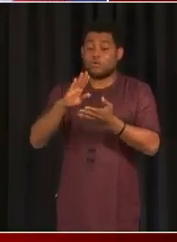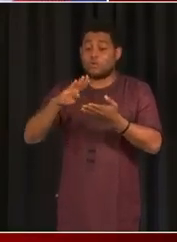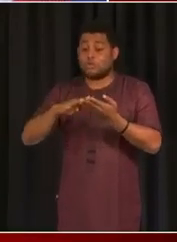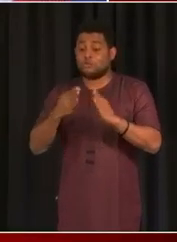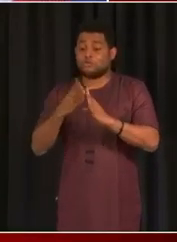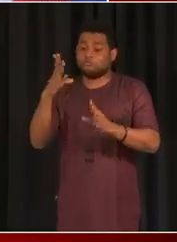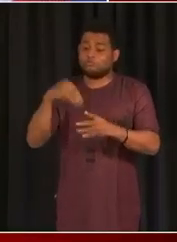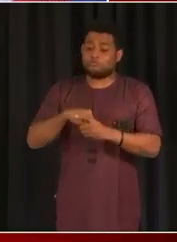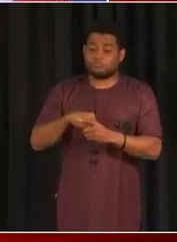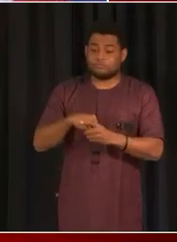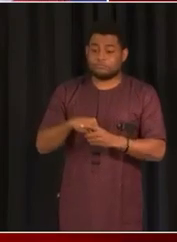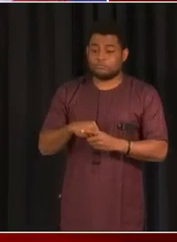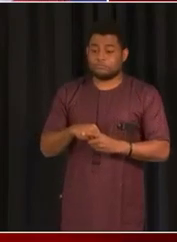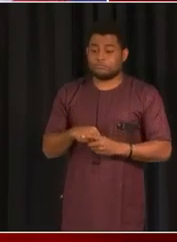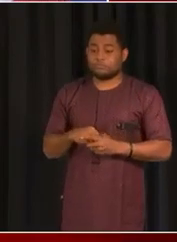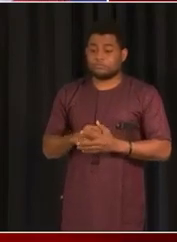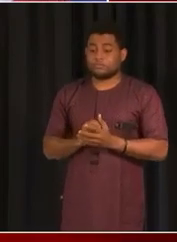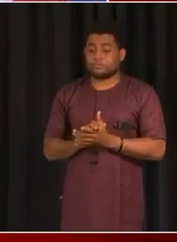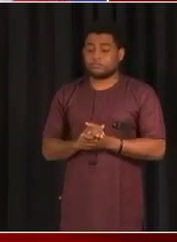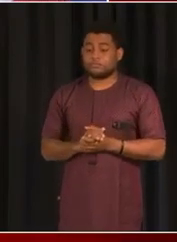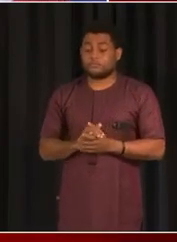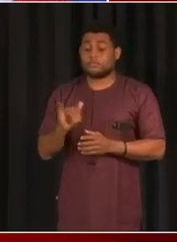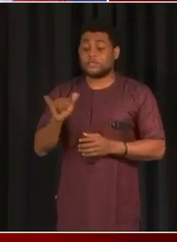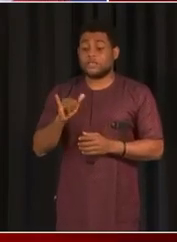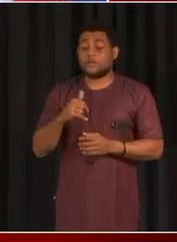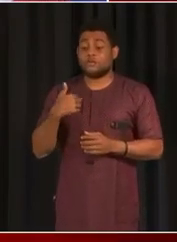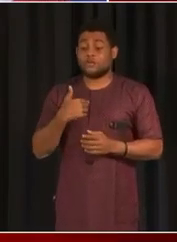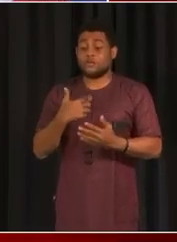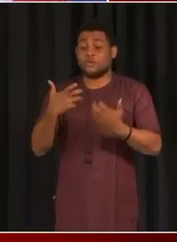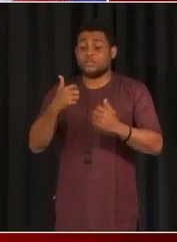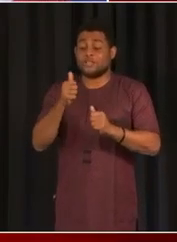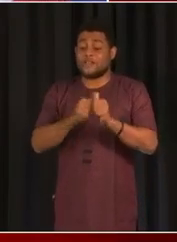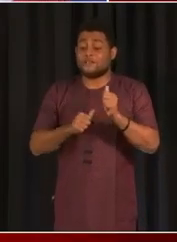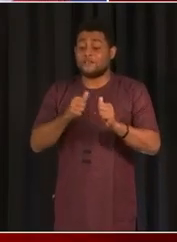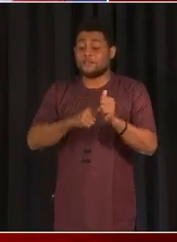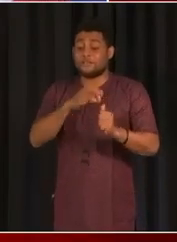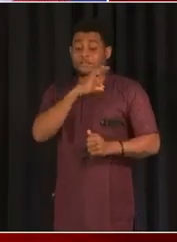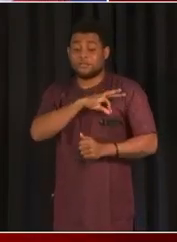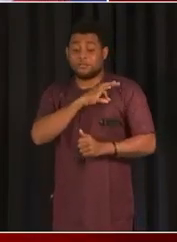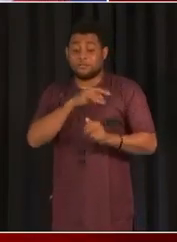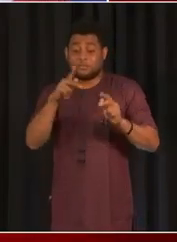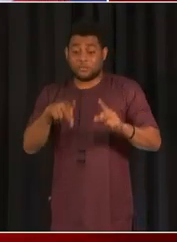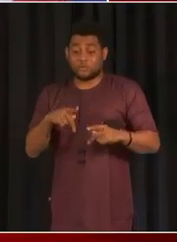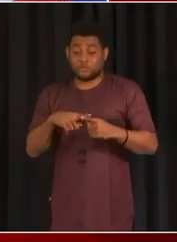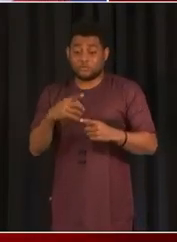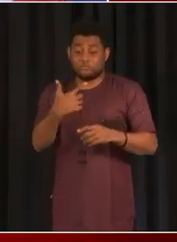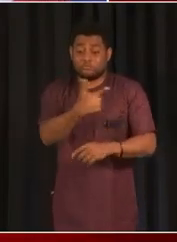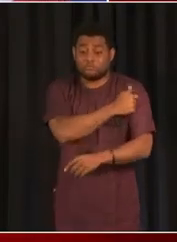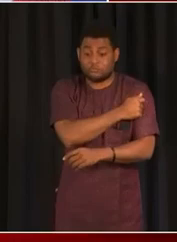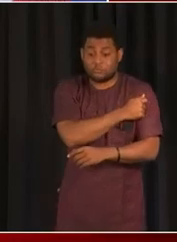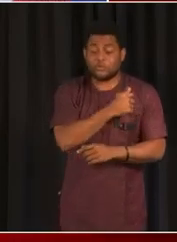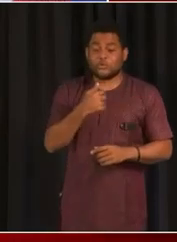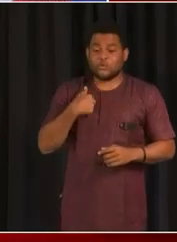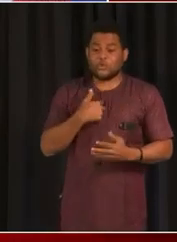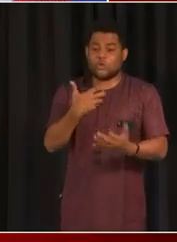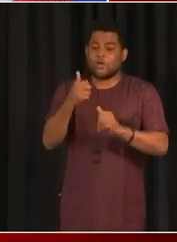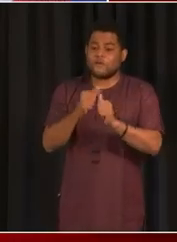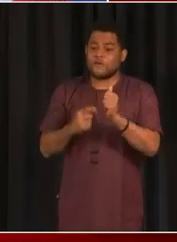we want every eligible adult and child to get vaccinated. We want everybody